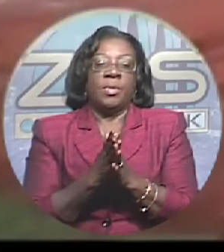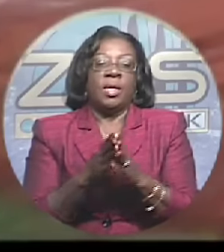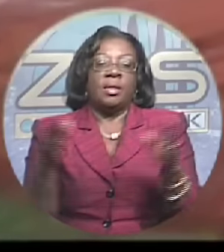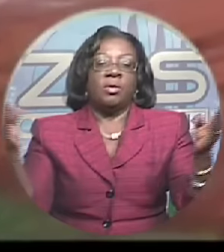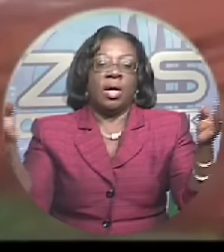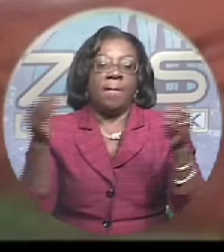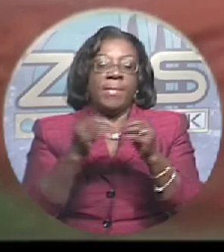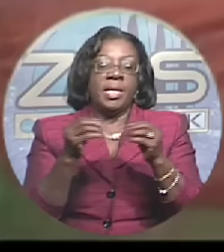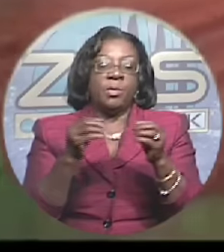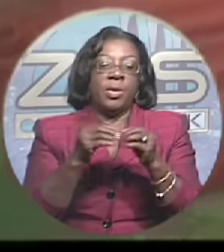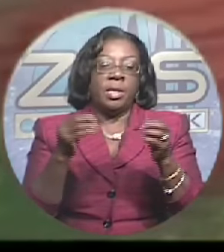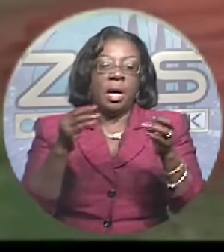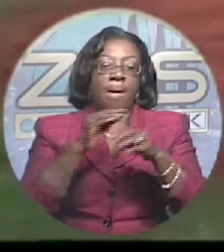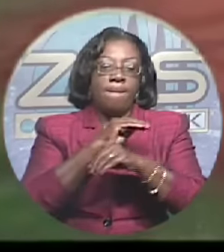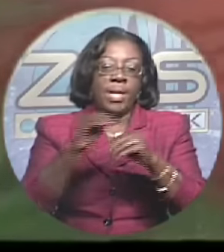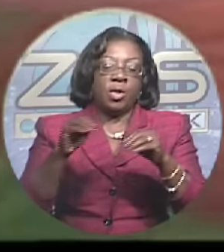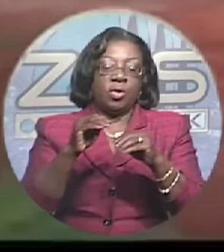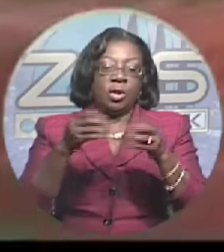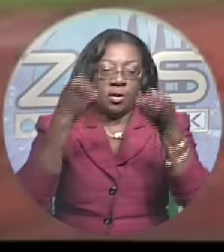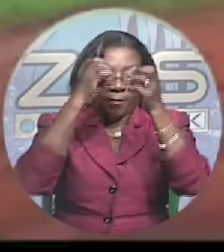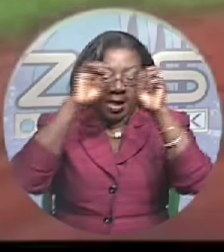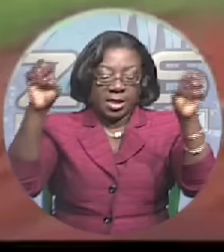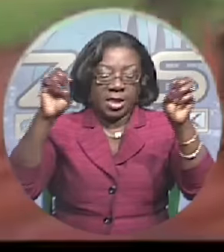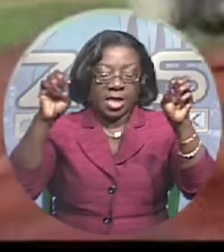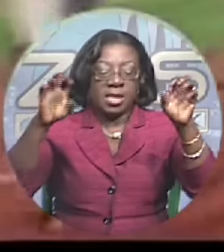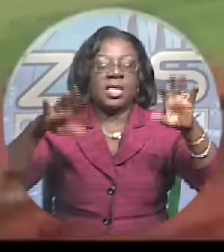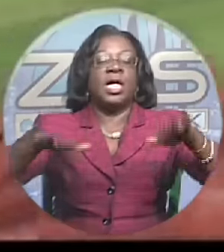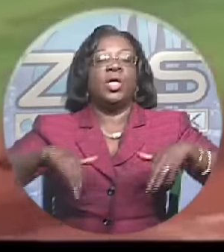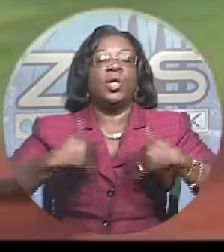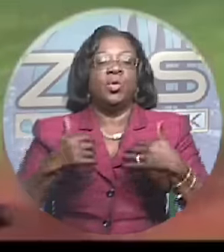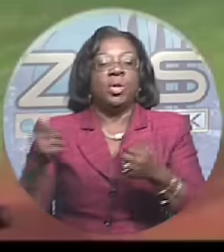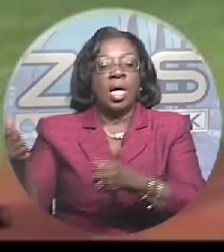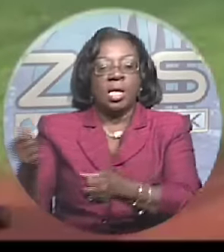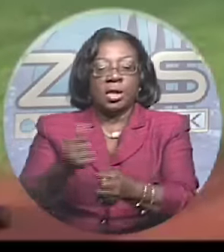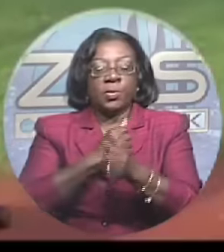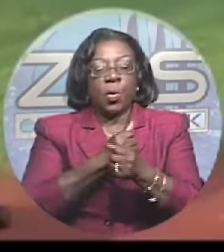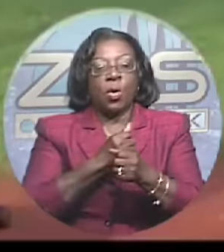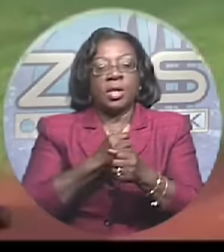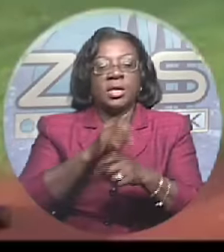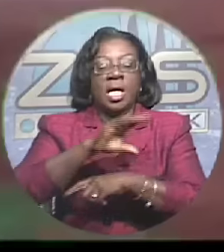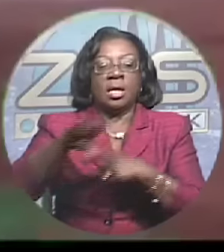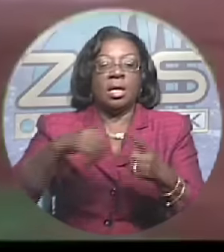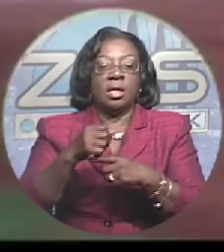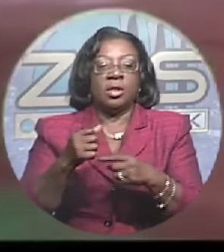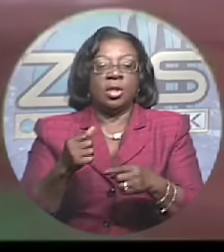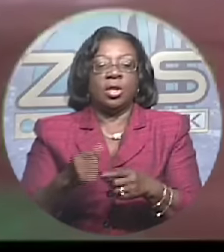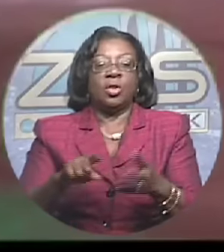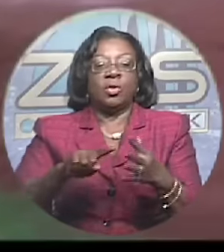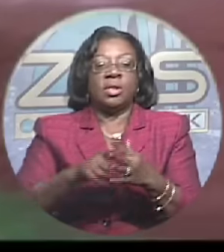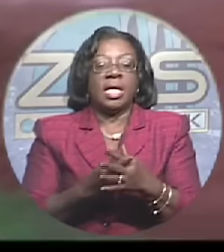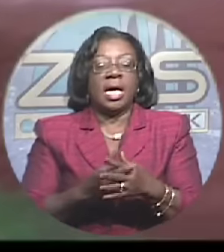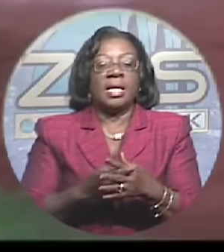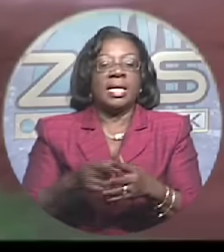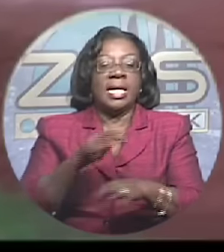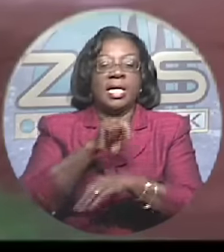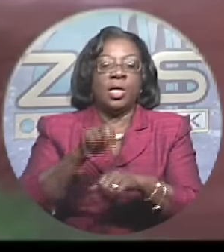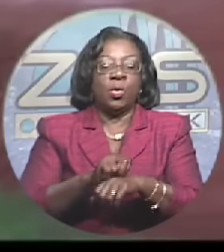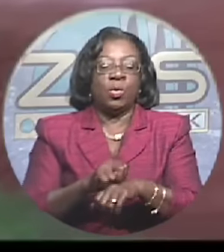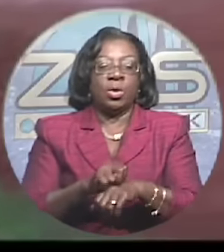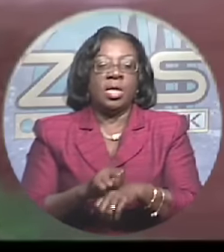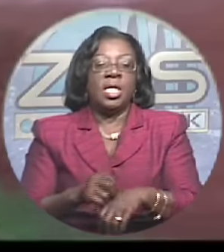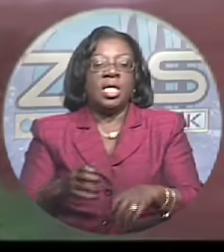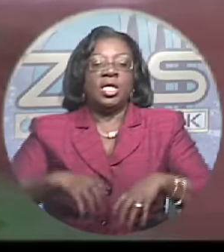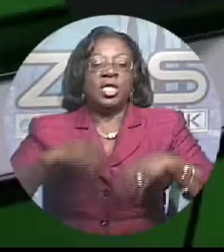the Ministries of Education and Youth, Sports and Culture to establish a true national championship. First of all, have what we